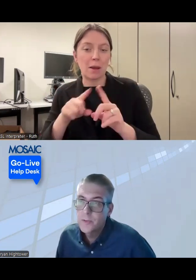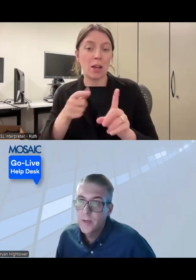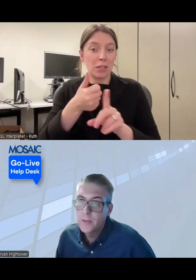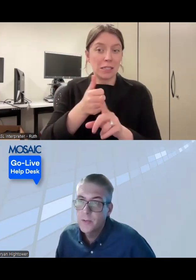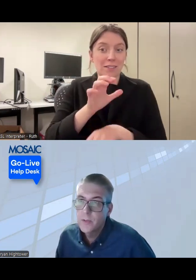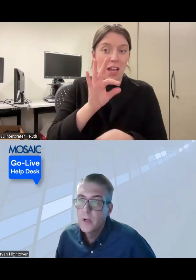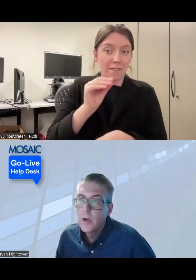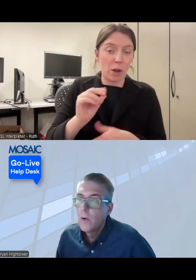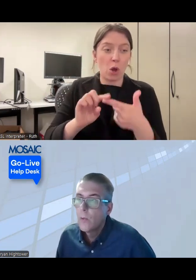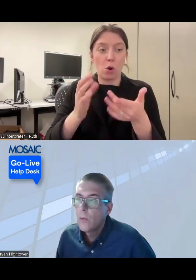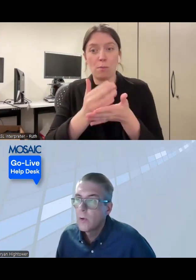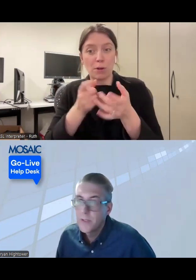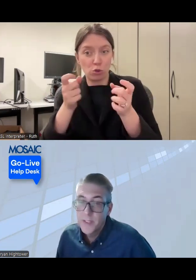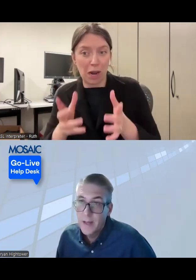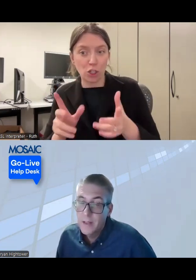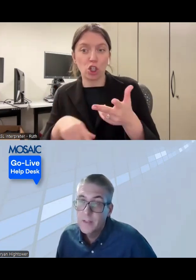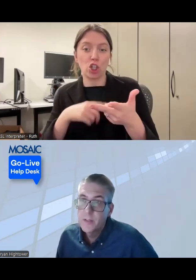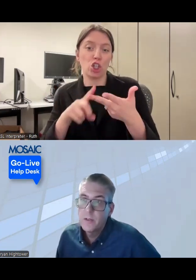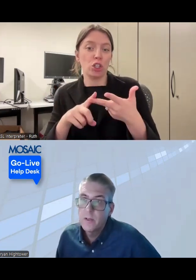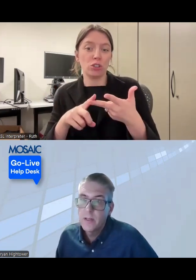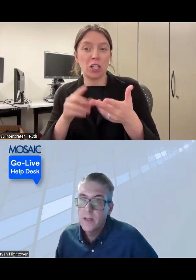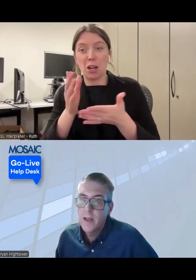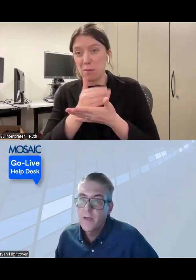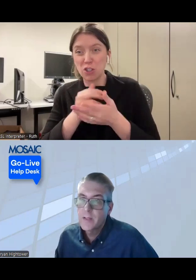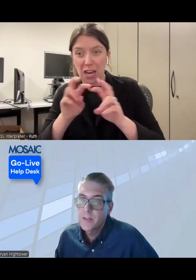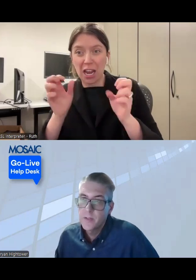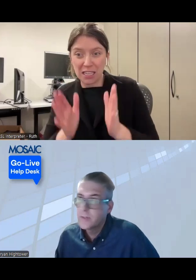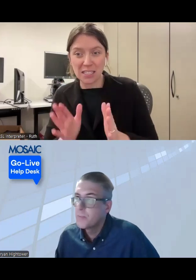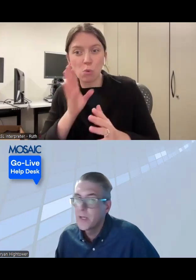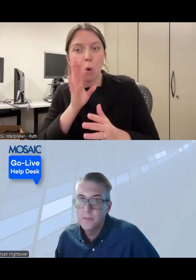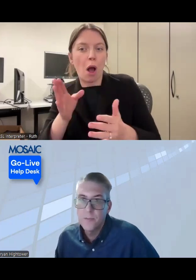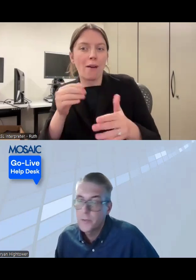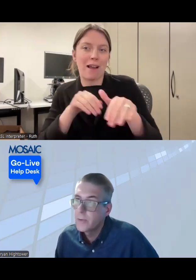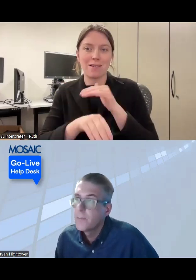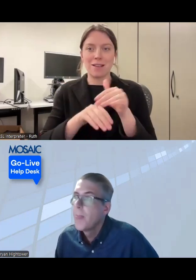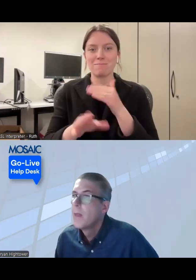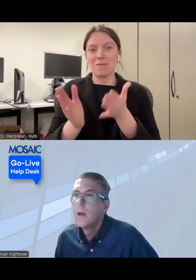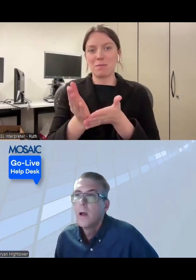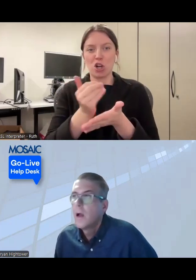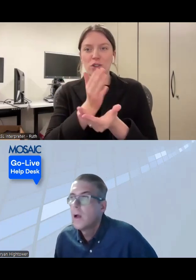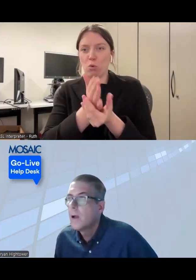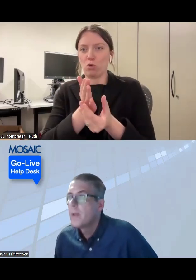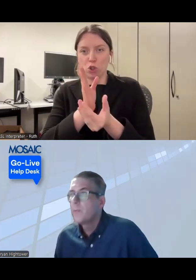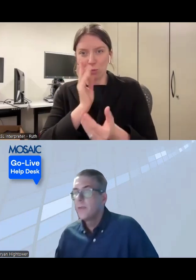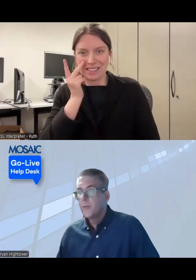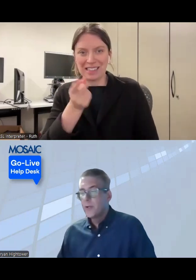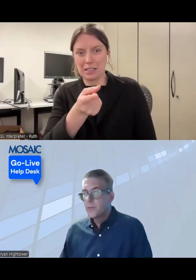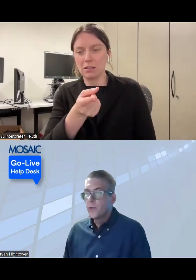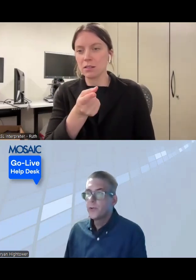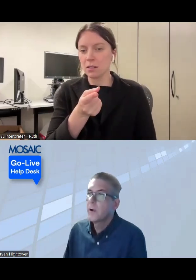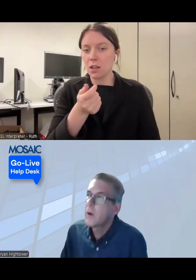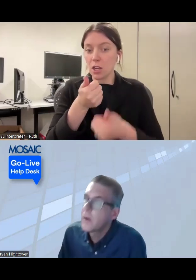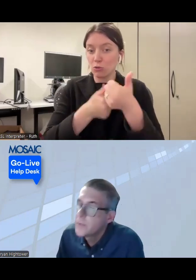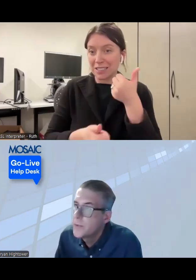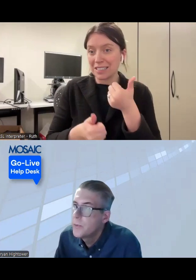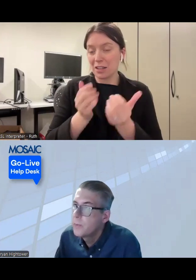budget director or a budget analyst, you'll likely have access to this budget folder. And within the budget